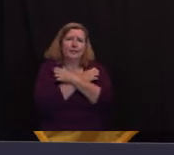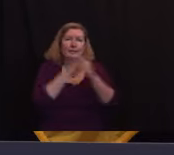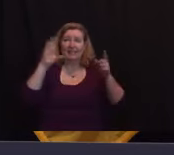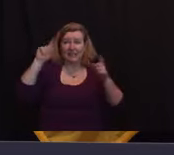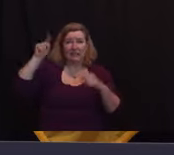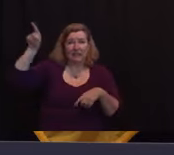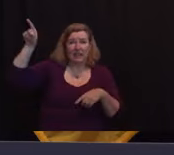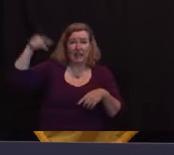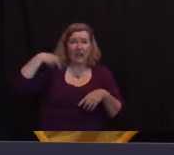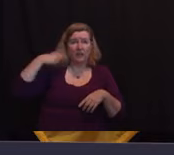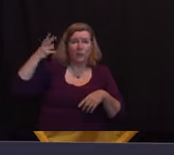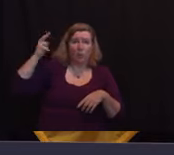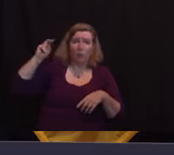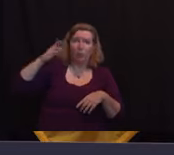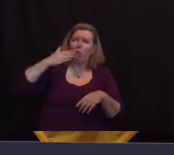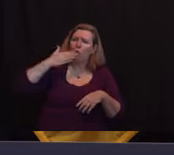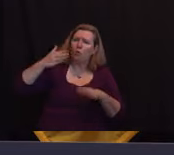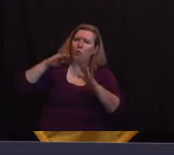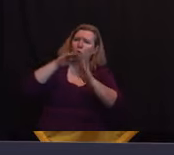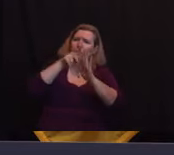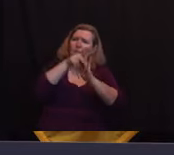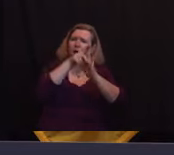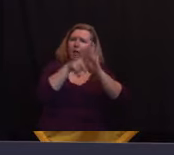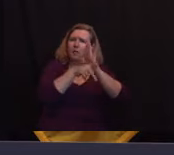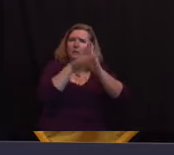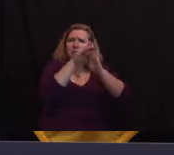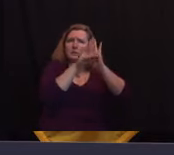of ours. I think